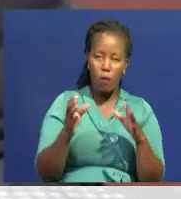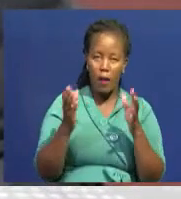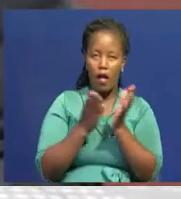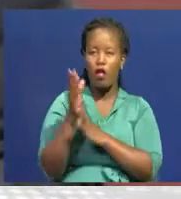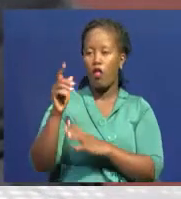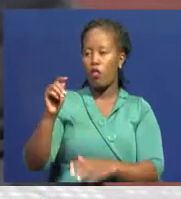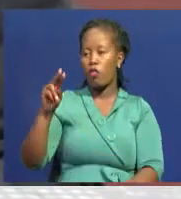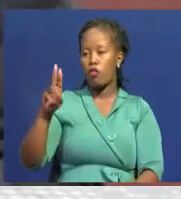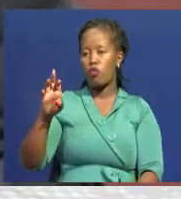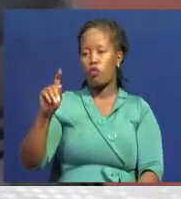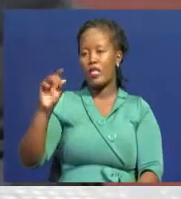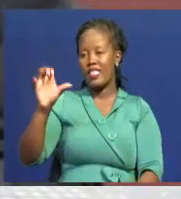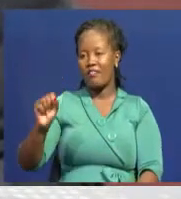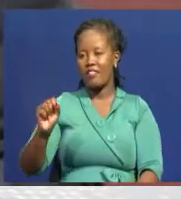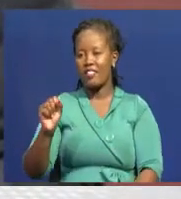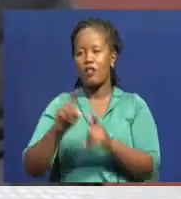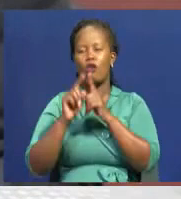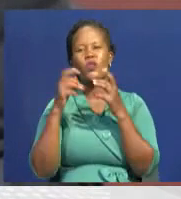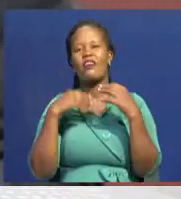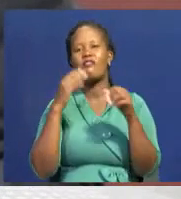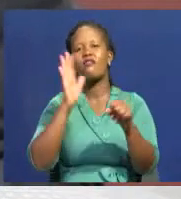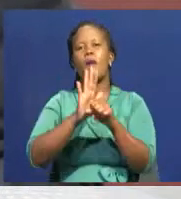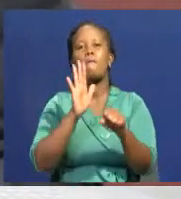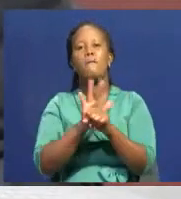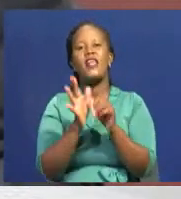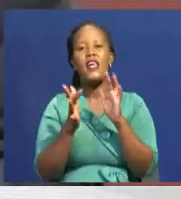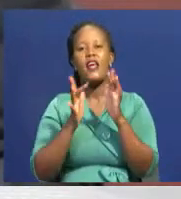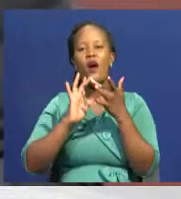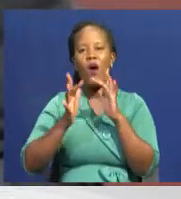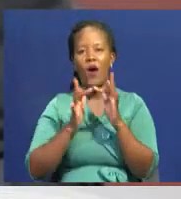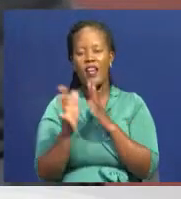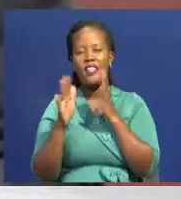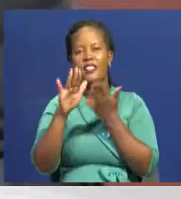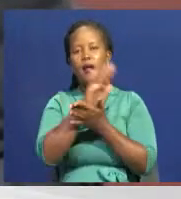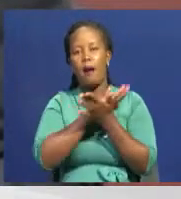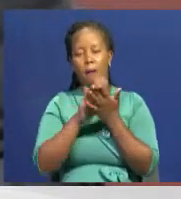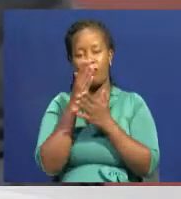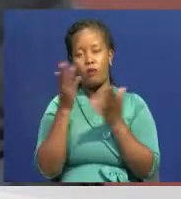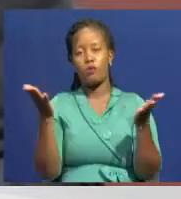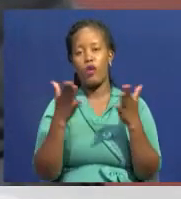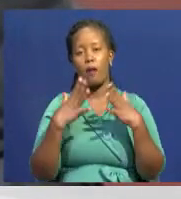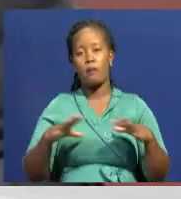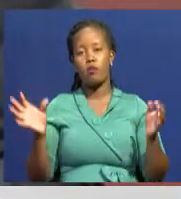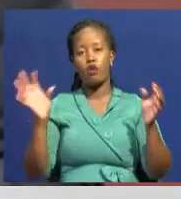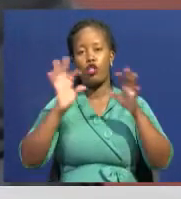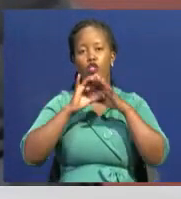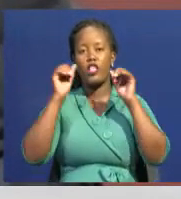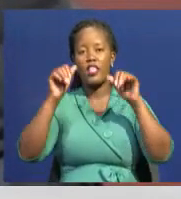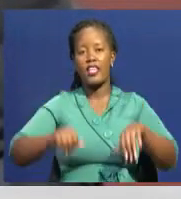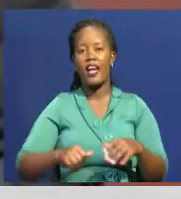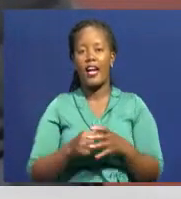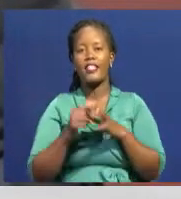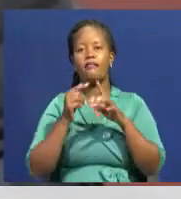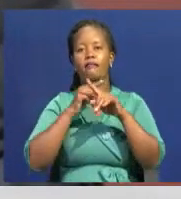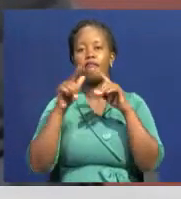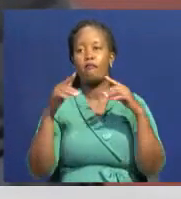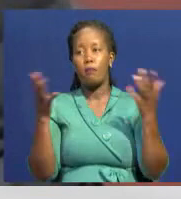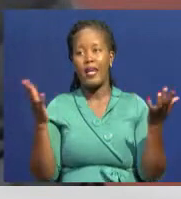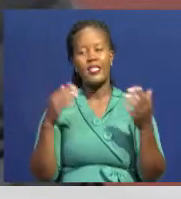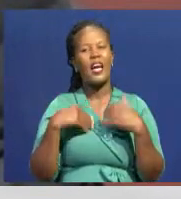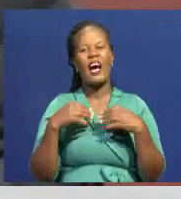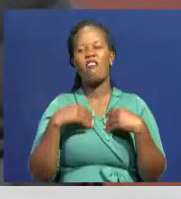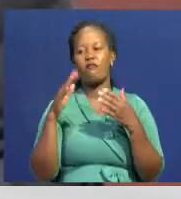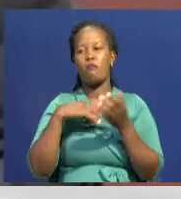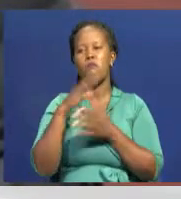And also, they have quite a number of online platforms that somebody can join. But the online is actually